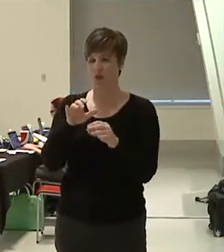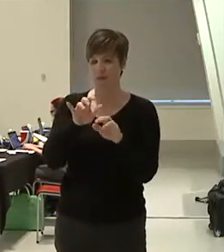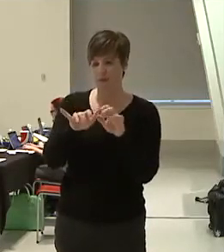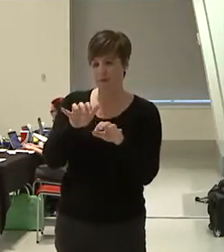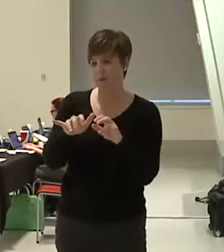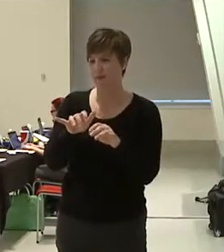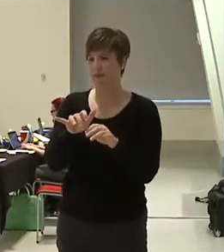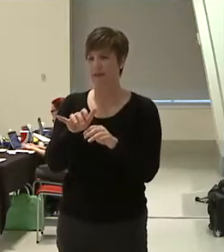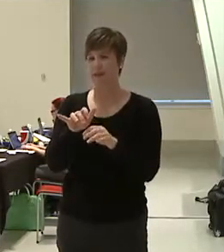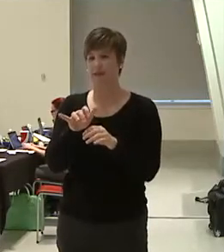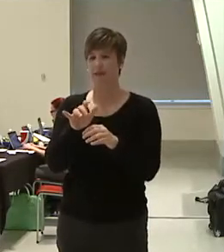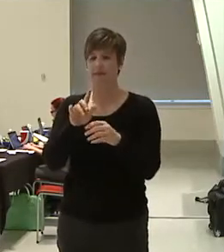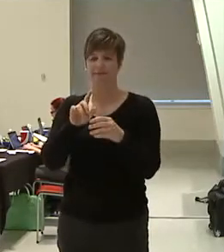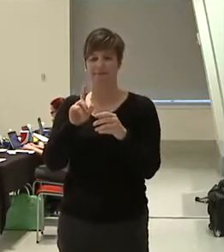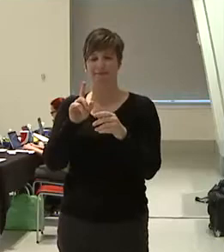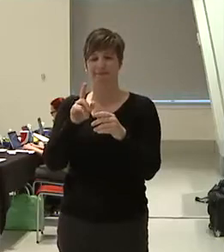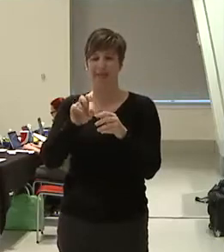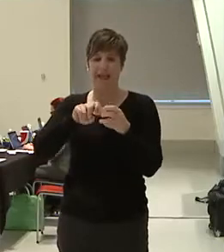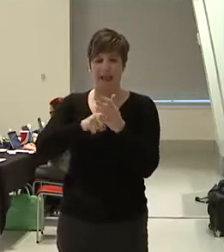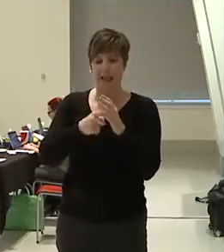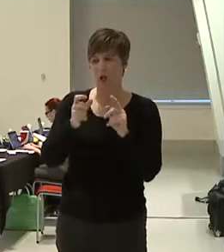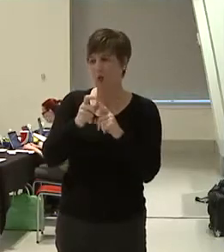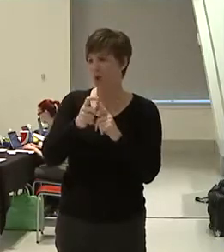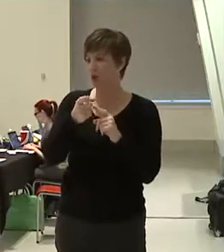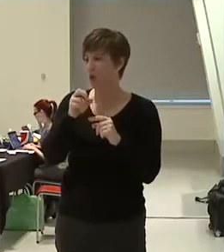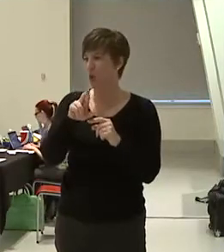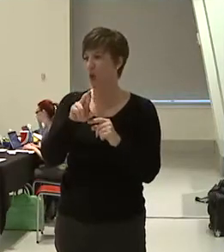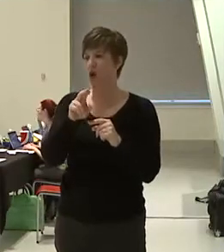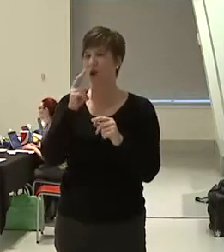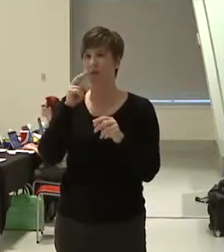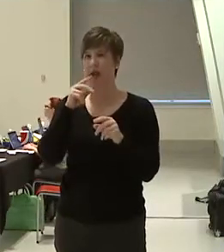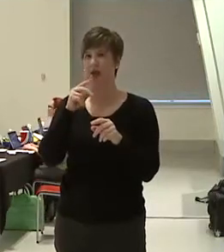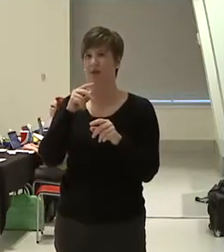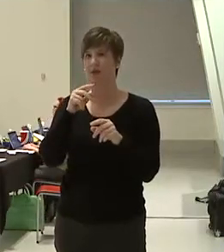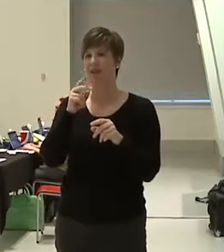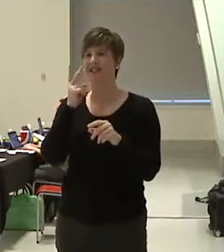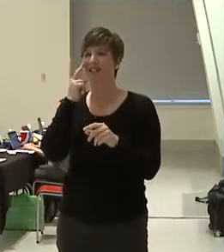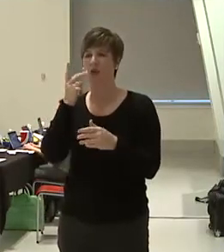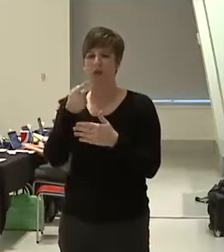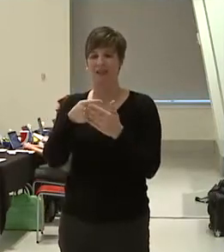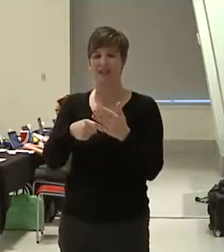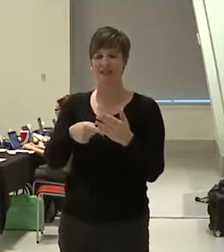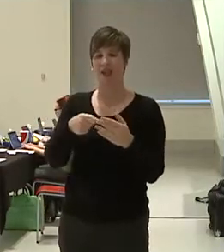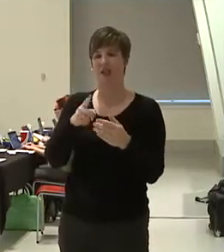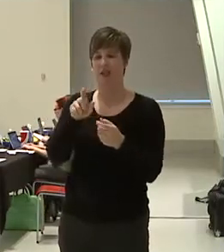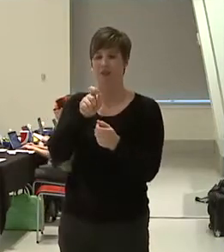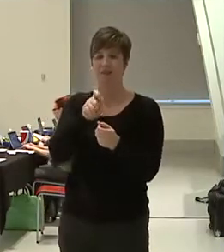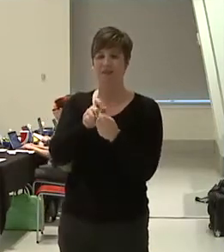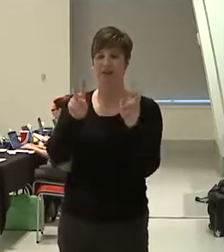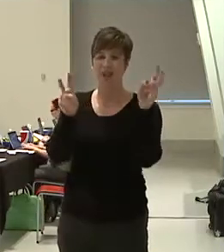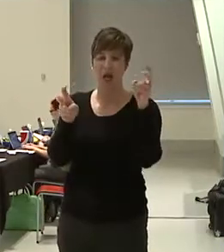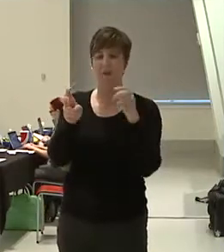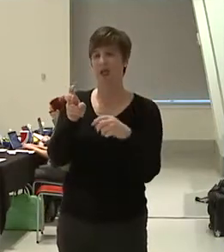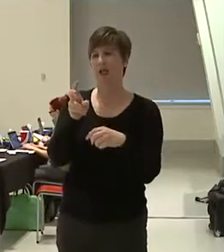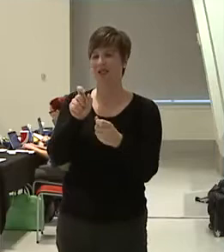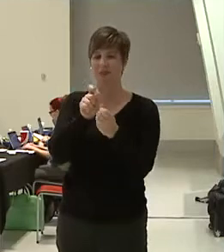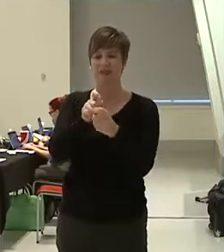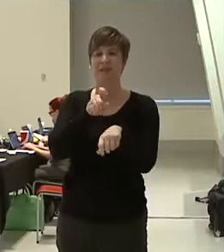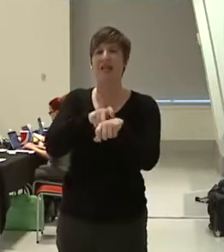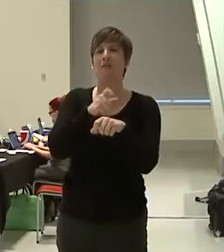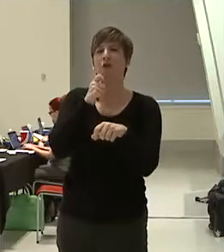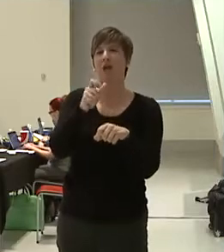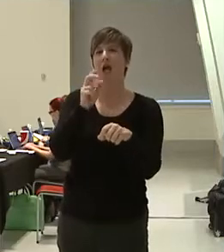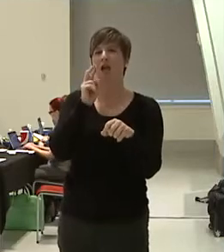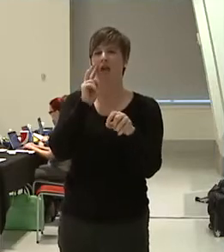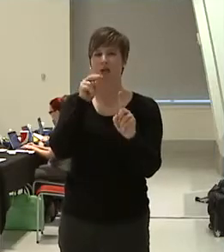or you may draw a geofence around this building and just see what's being said on a certain topic at a certain time, and you're not necessarily looking at